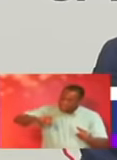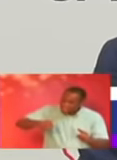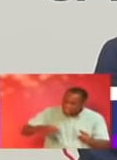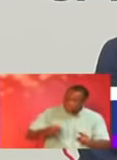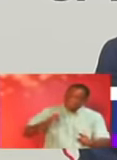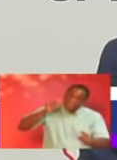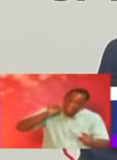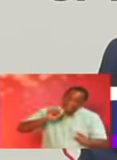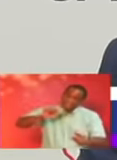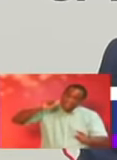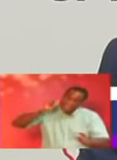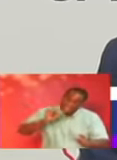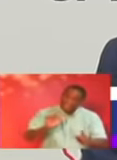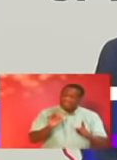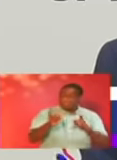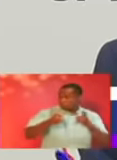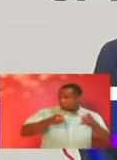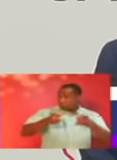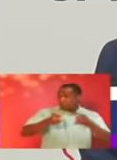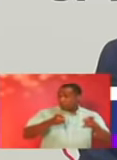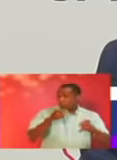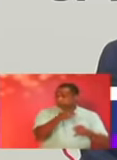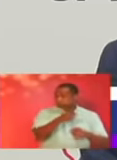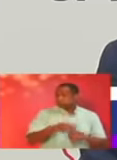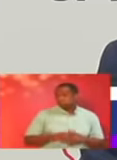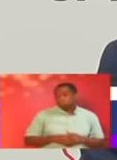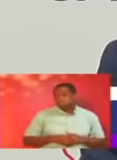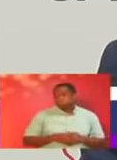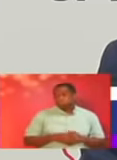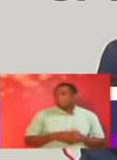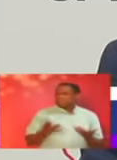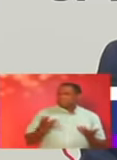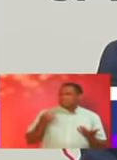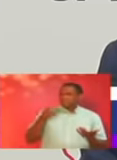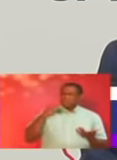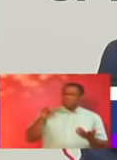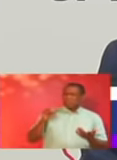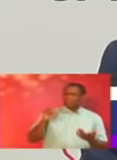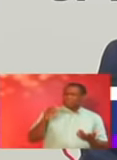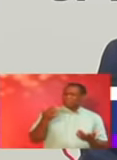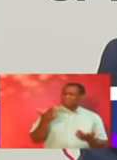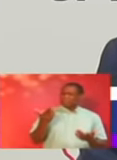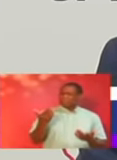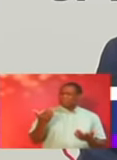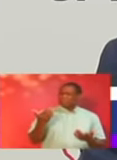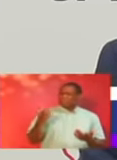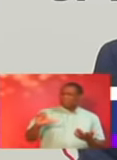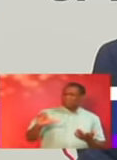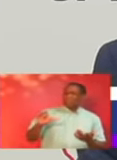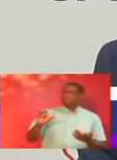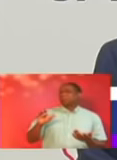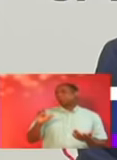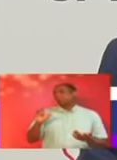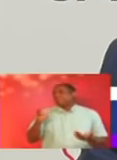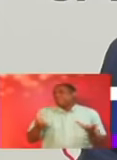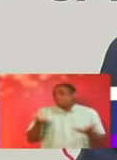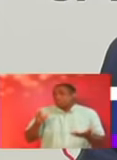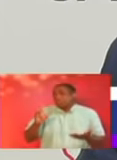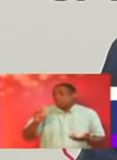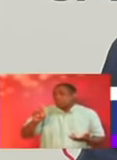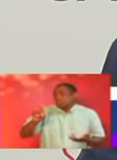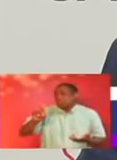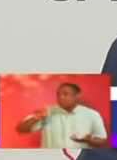people, 200 people, when your capacity is 1,500 to 2,000. So that is what it costs the government through